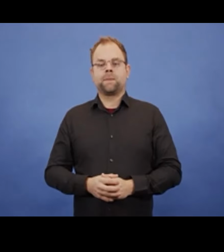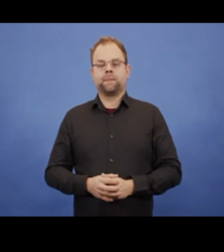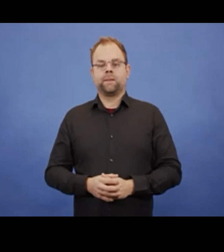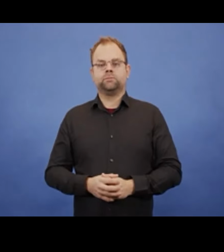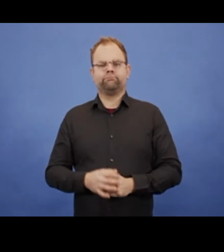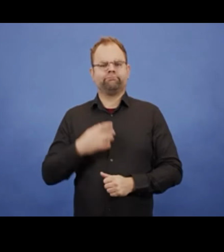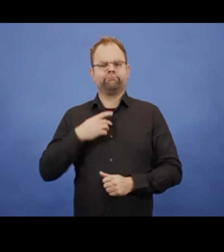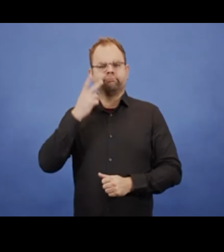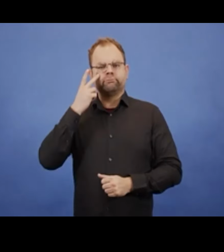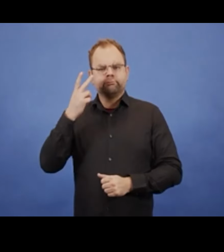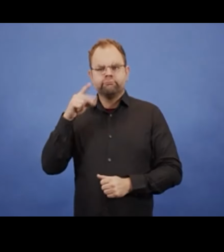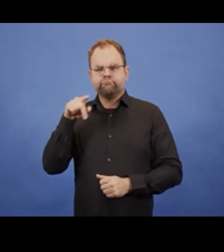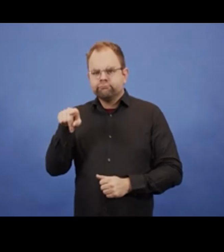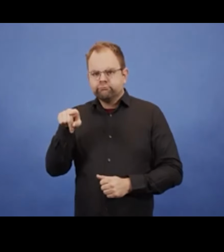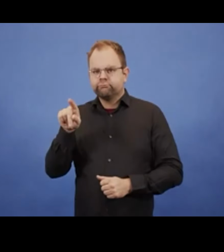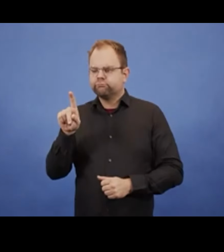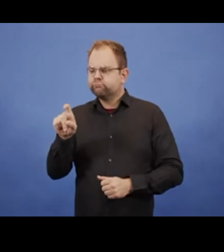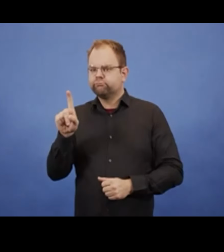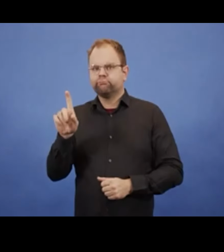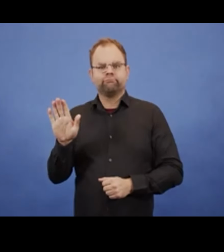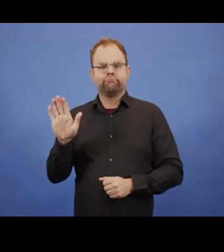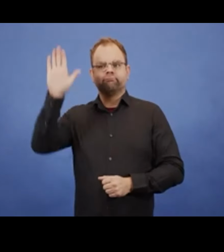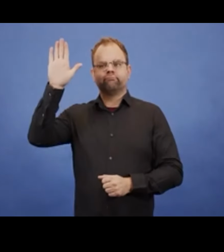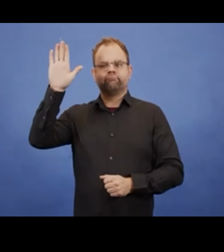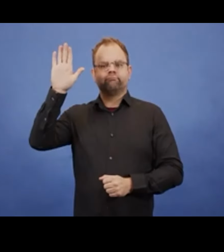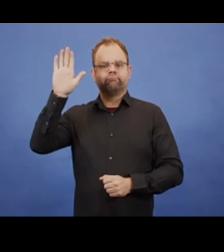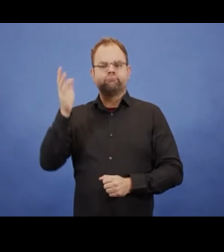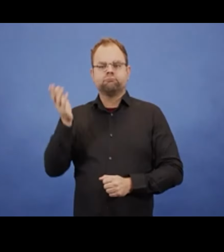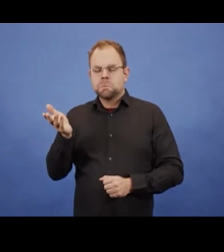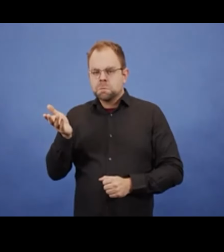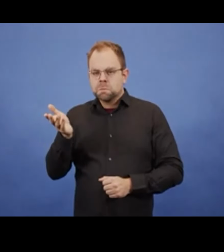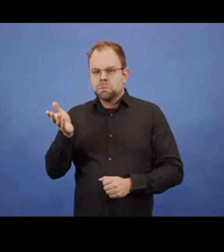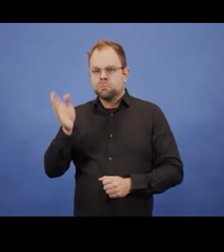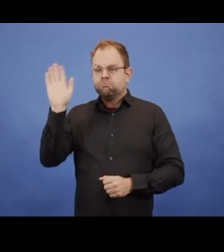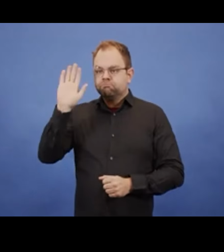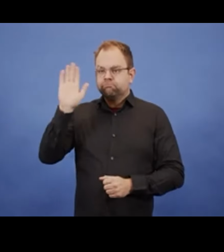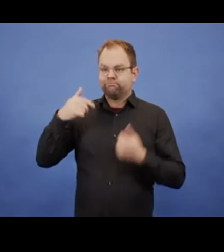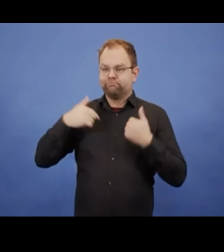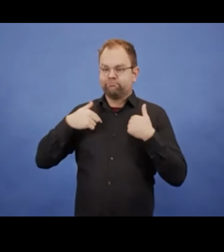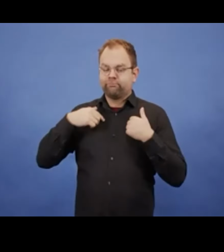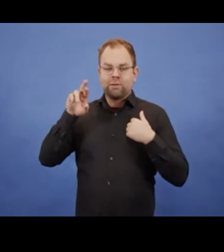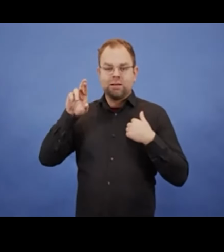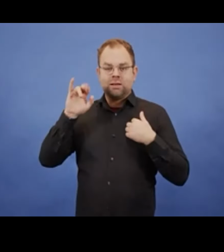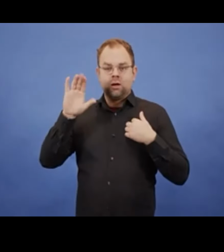do you have a question? We haven't started yet, just to clarify.